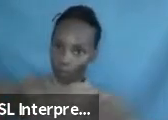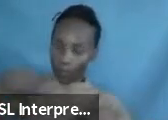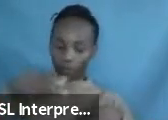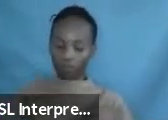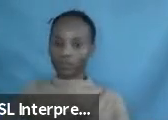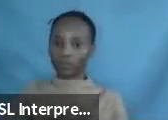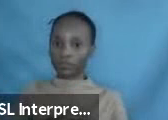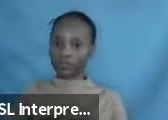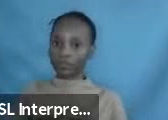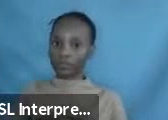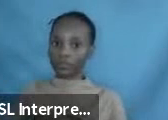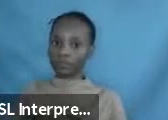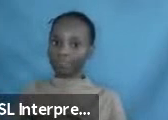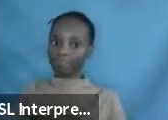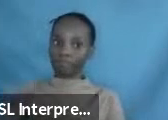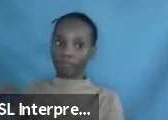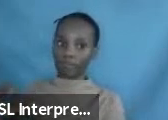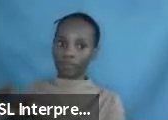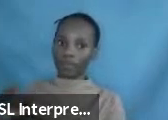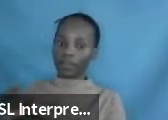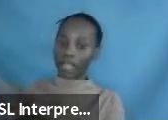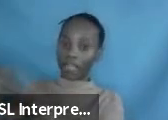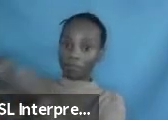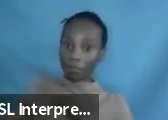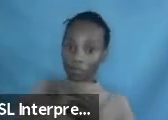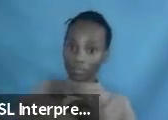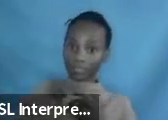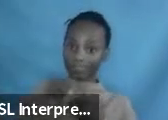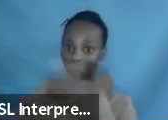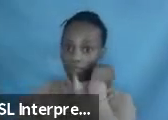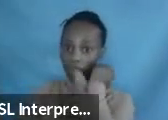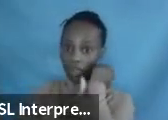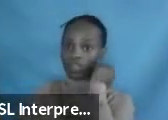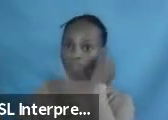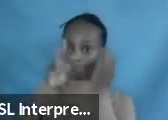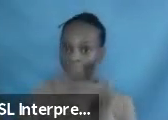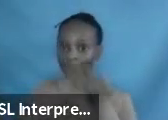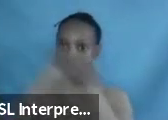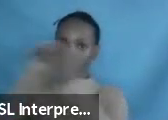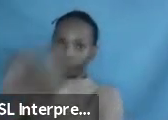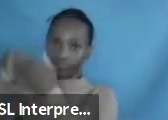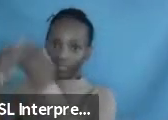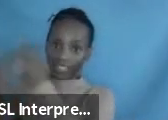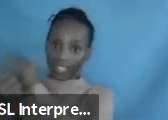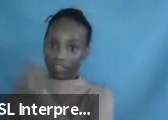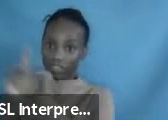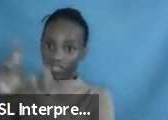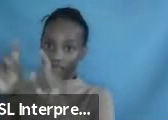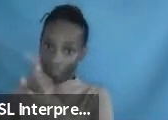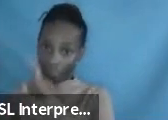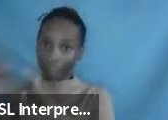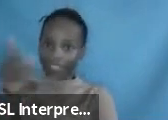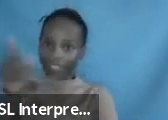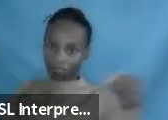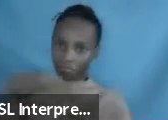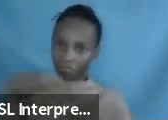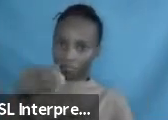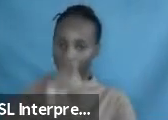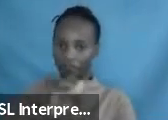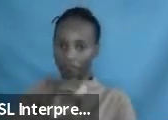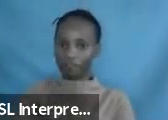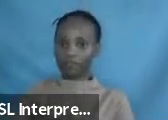or exporting from South Africa, the act of dealing in counterfeit or suspected counterfeit goods.